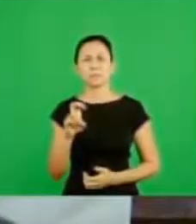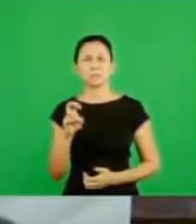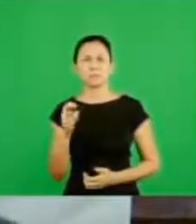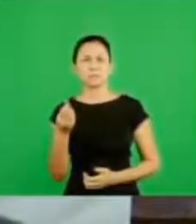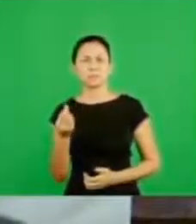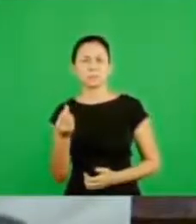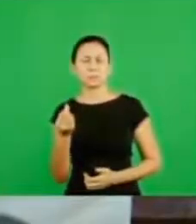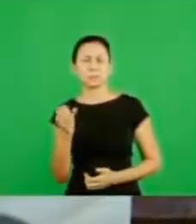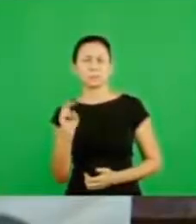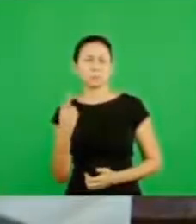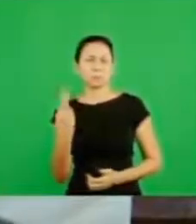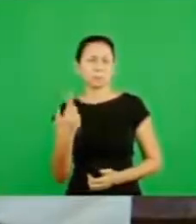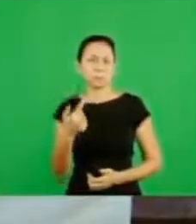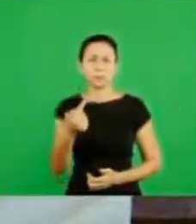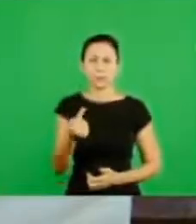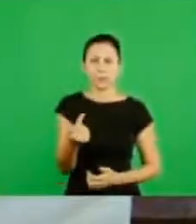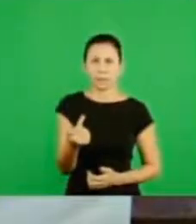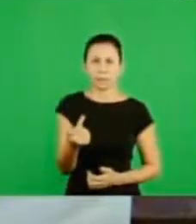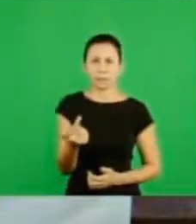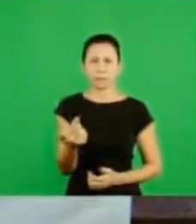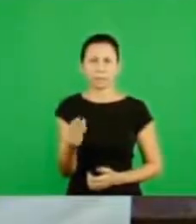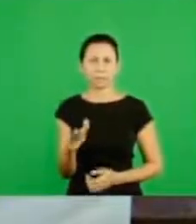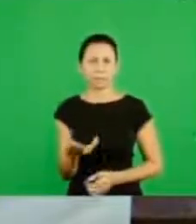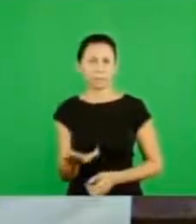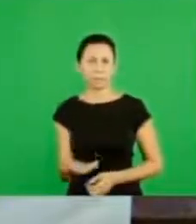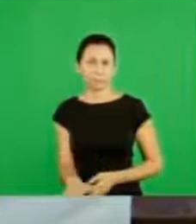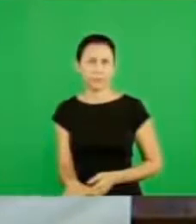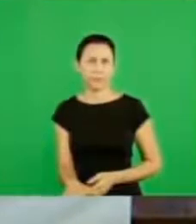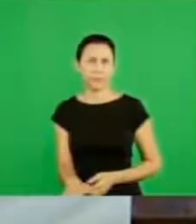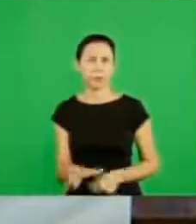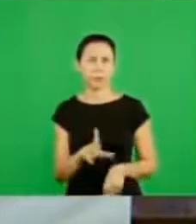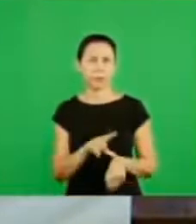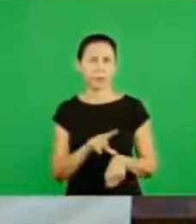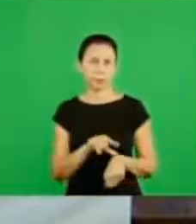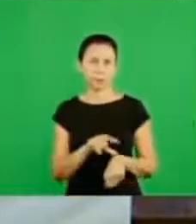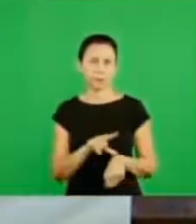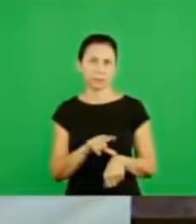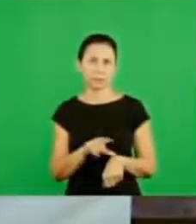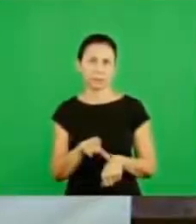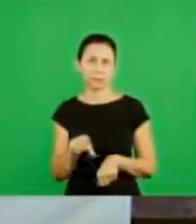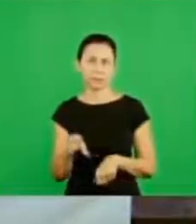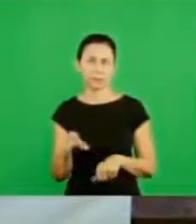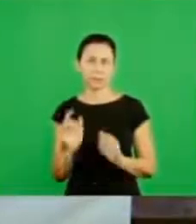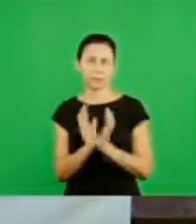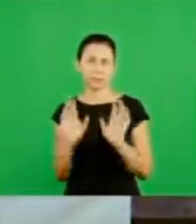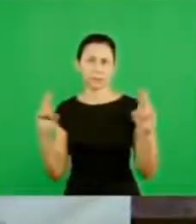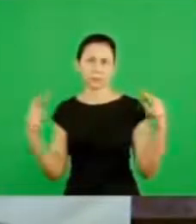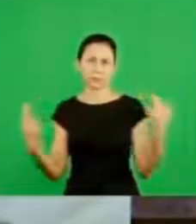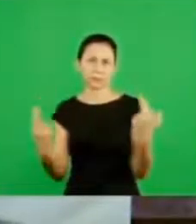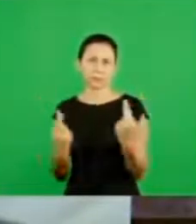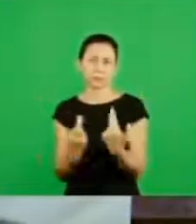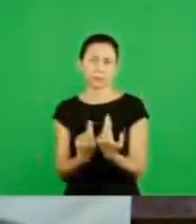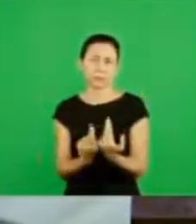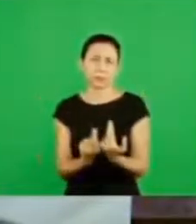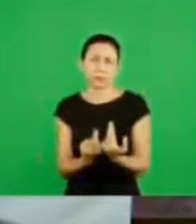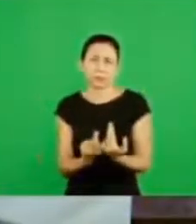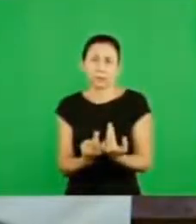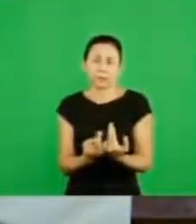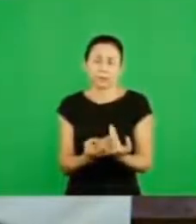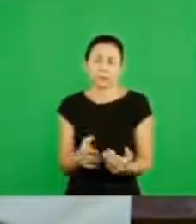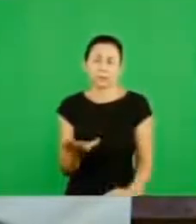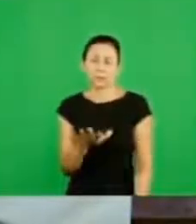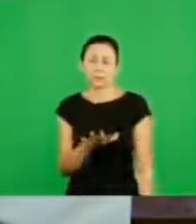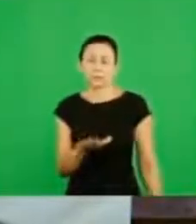we were six or seven people. I was arriving in the afternoon. It's the